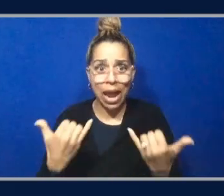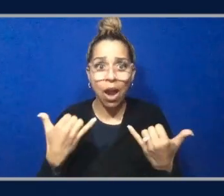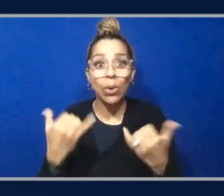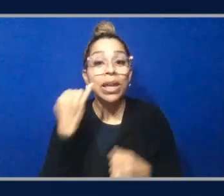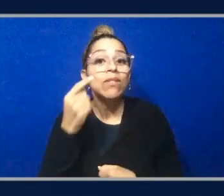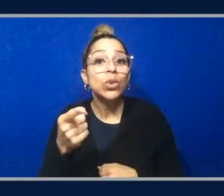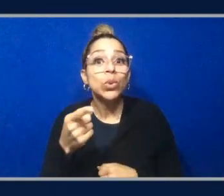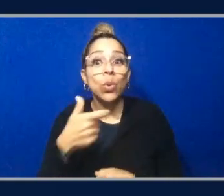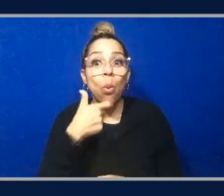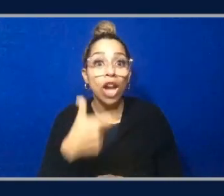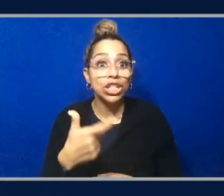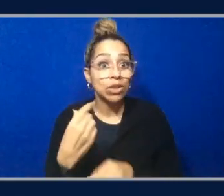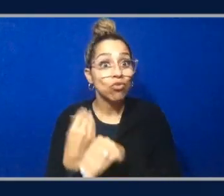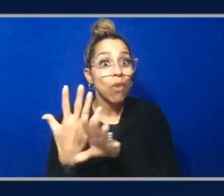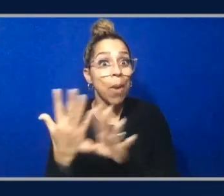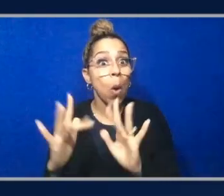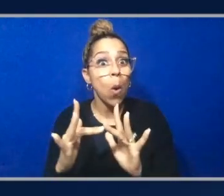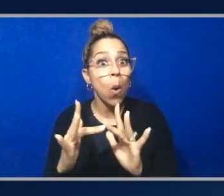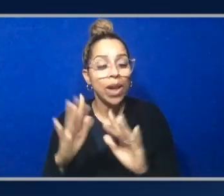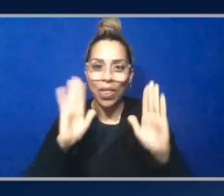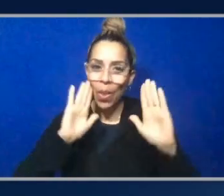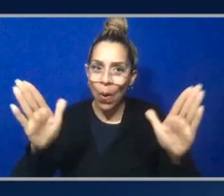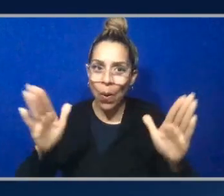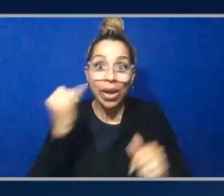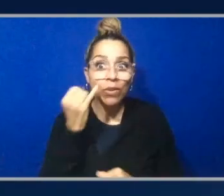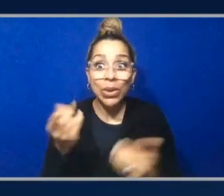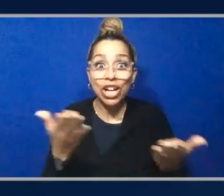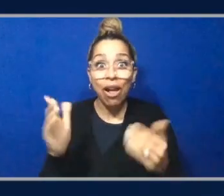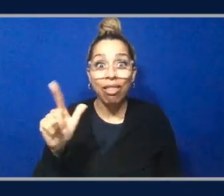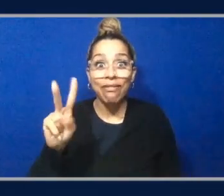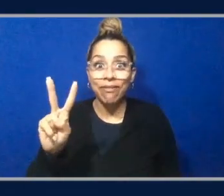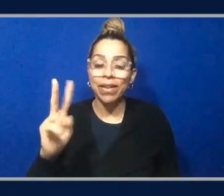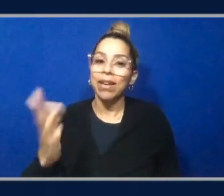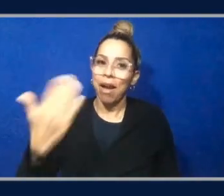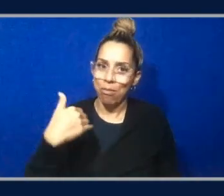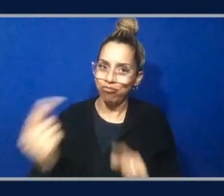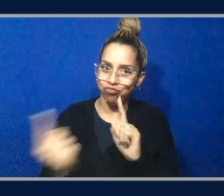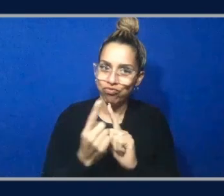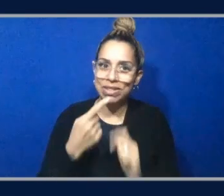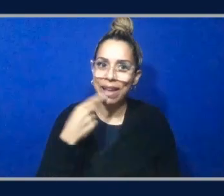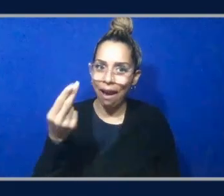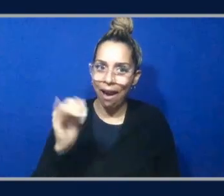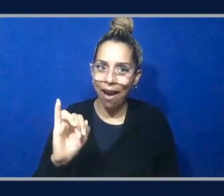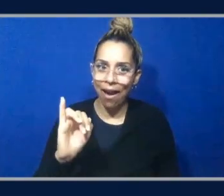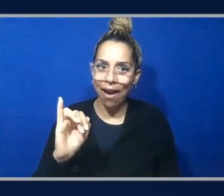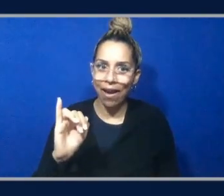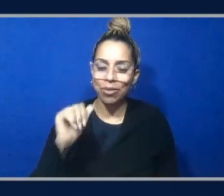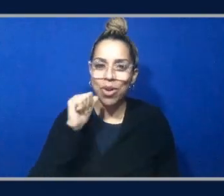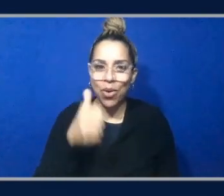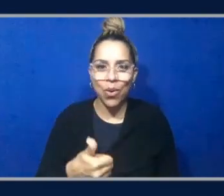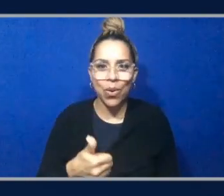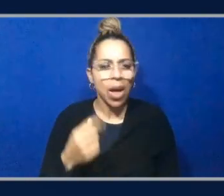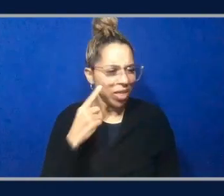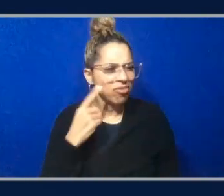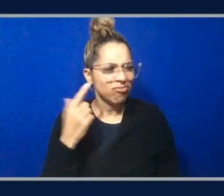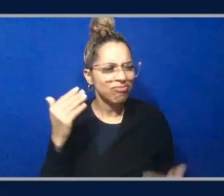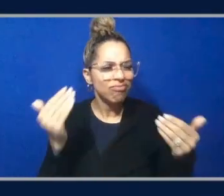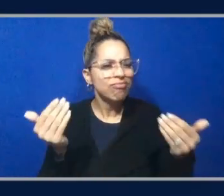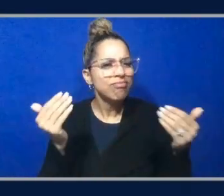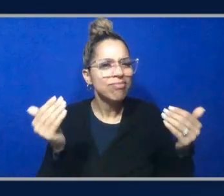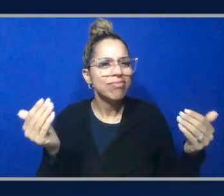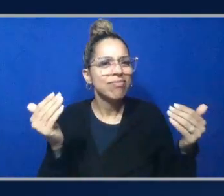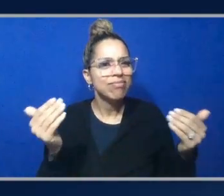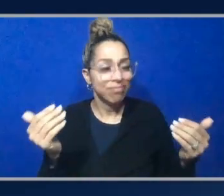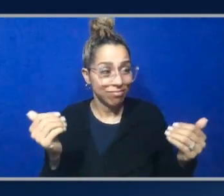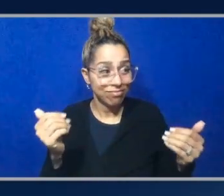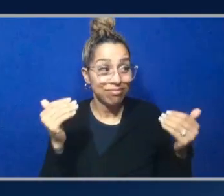from Las Vegas, come and say hi at the expo tomorrow. Without further ado, I think we should kick it off. Tiffany.